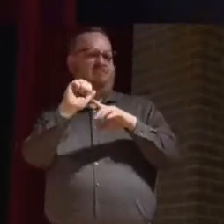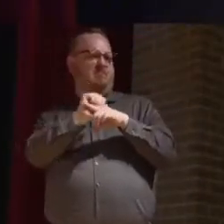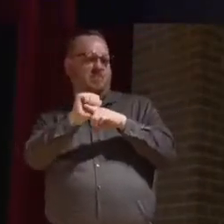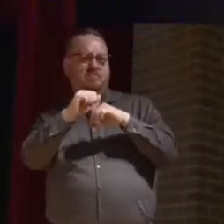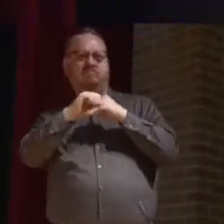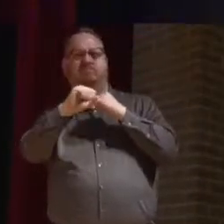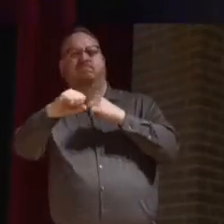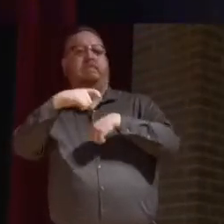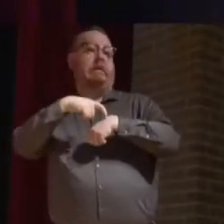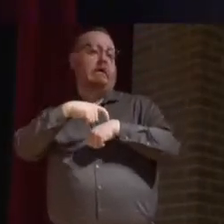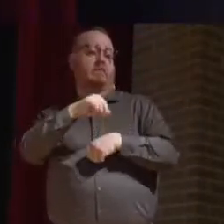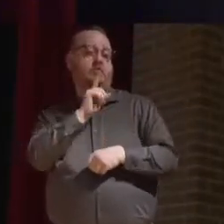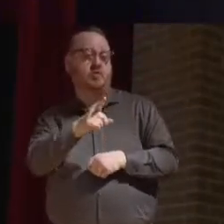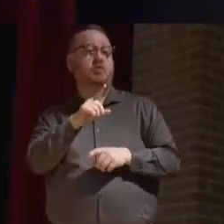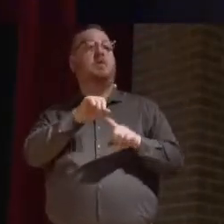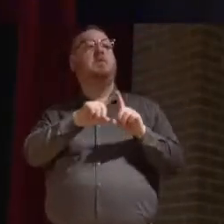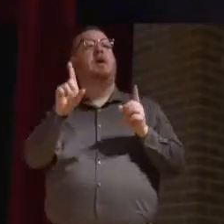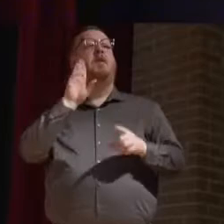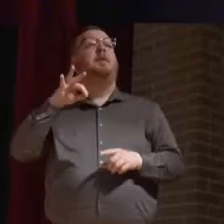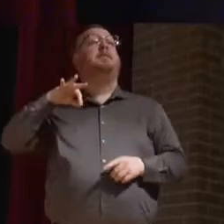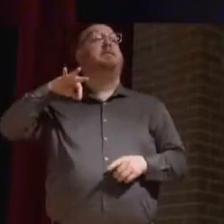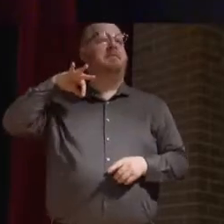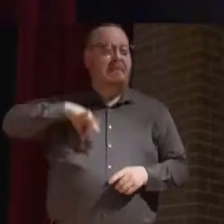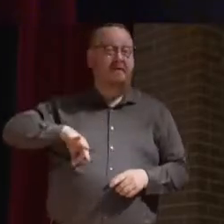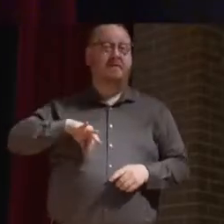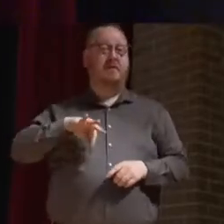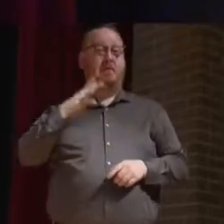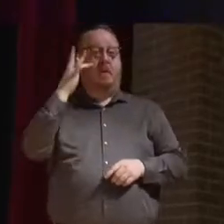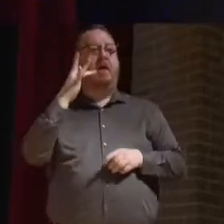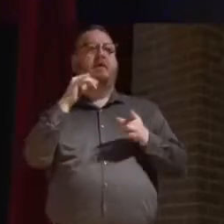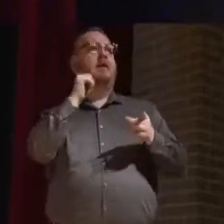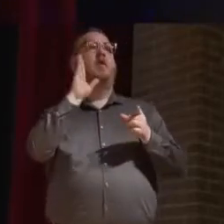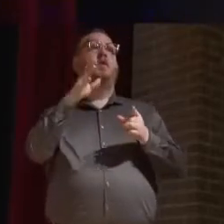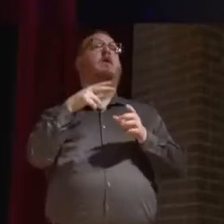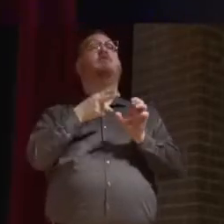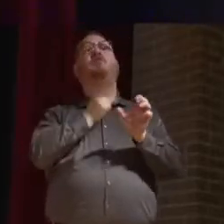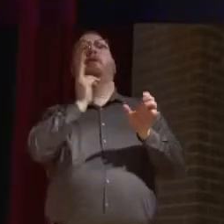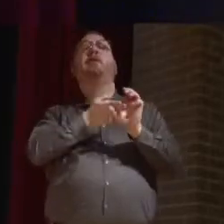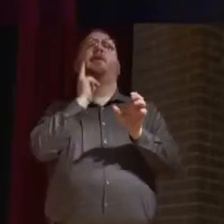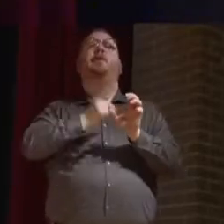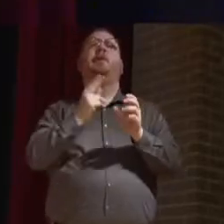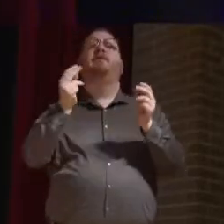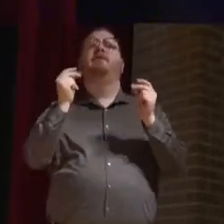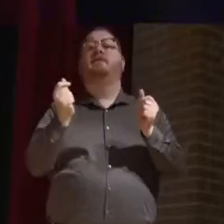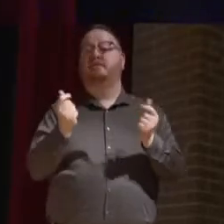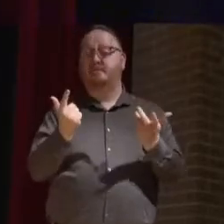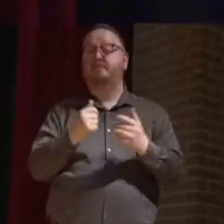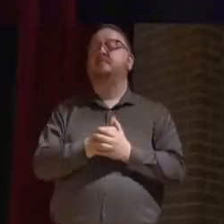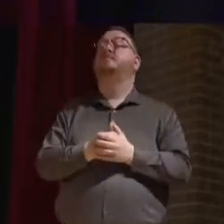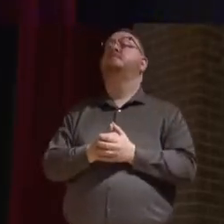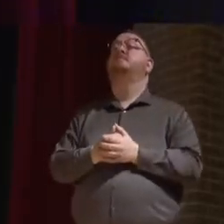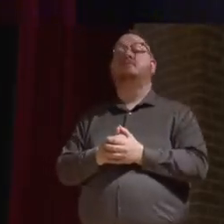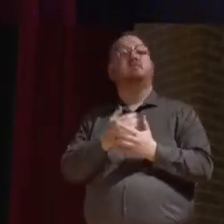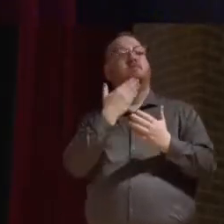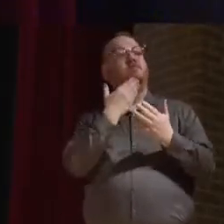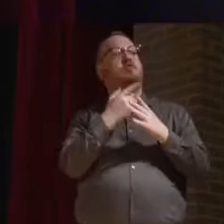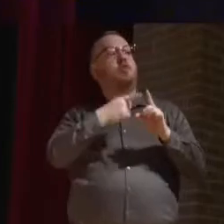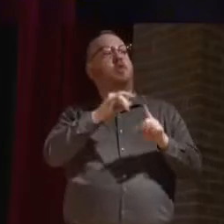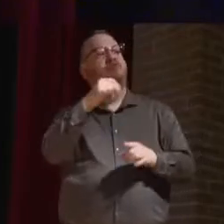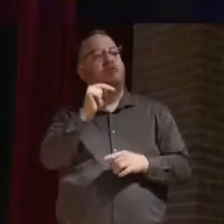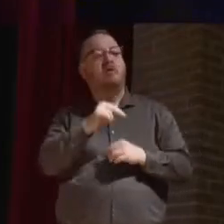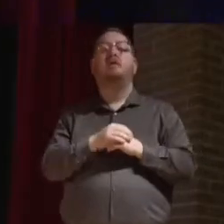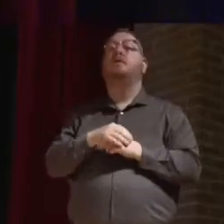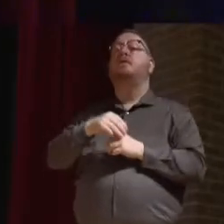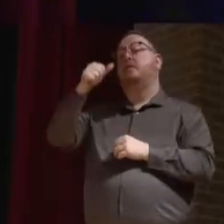off later because you're not having the revolving door. Yeah. That's a good point, John. Sure. So a couple things. I mean, I think with anybody, we